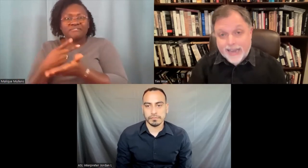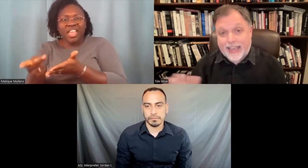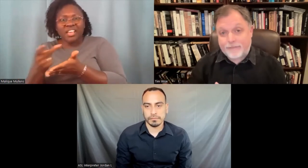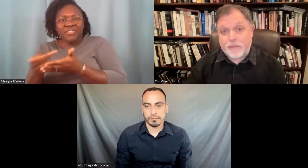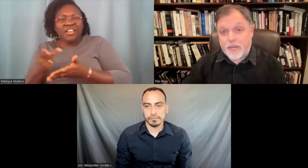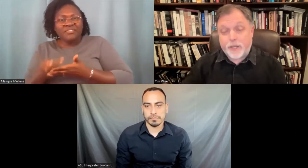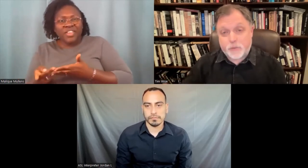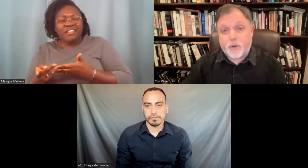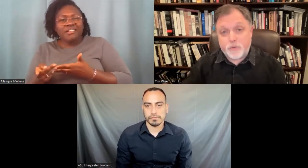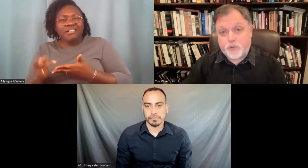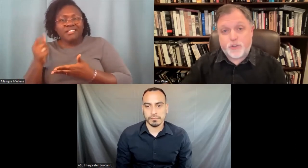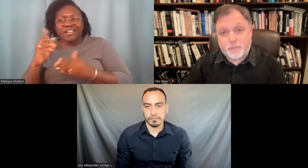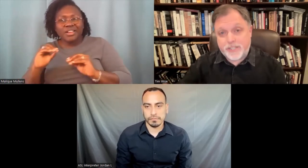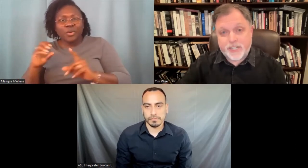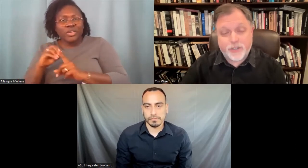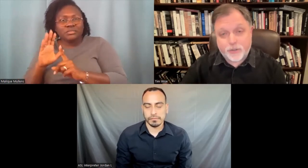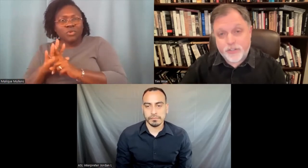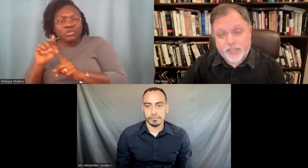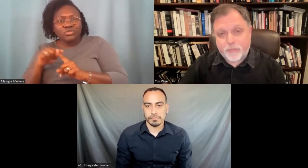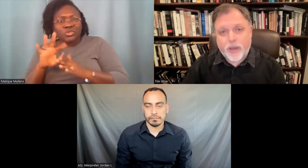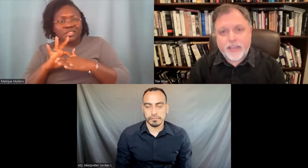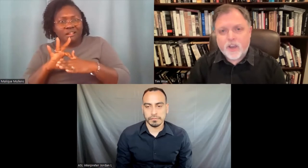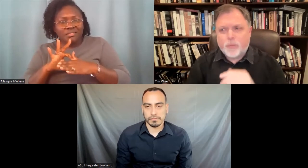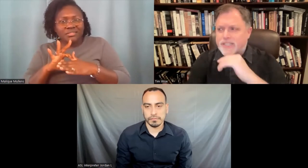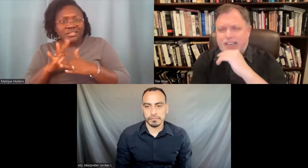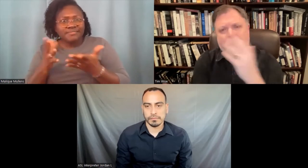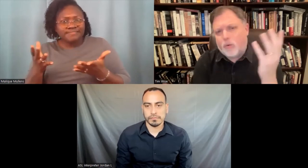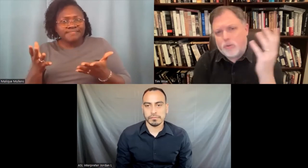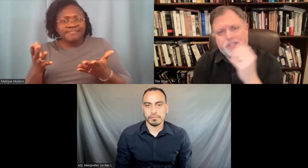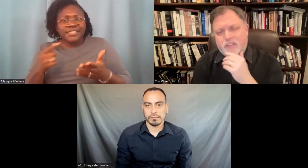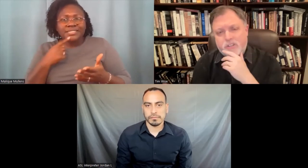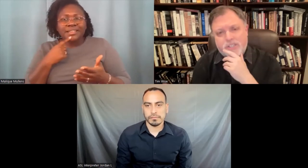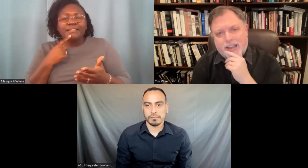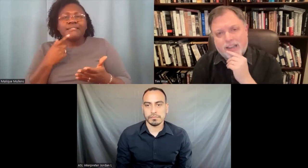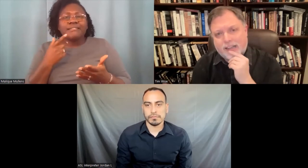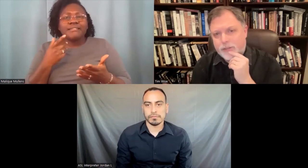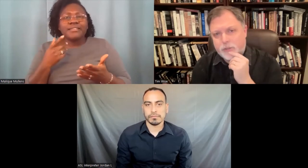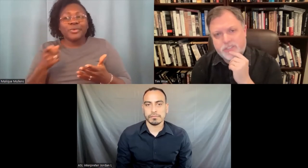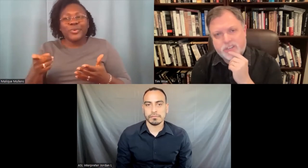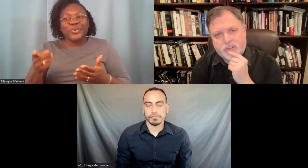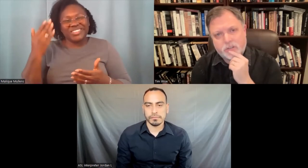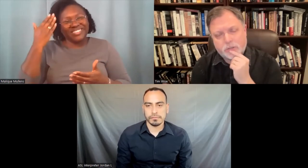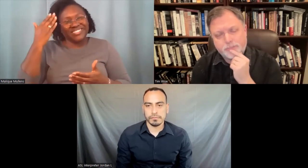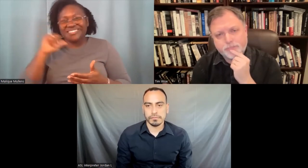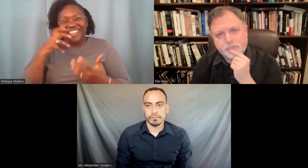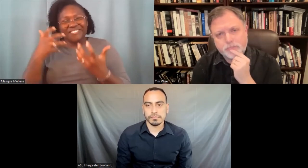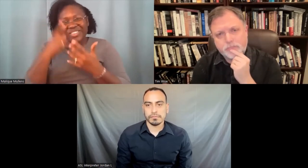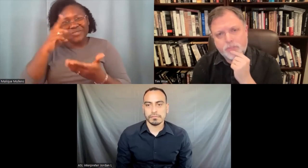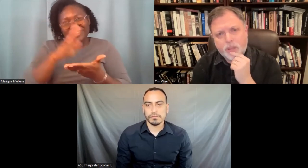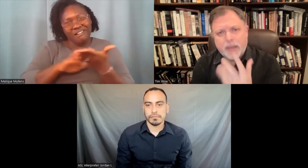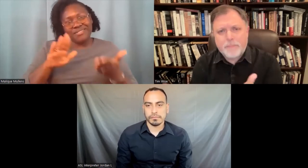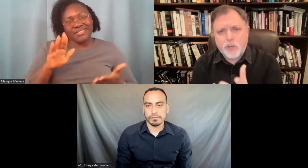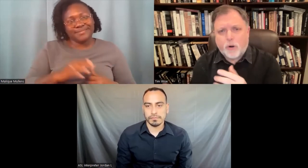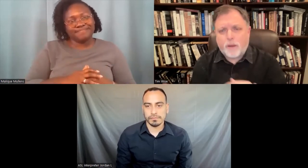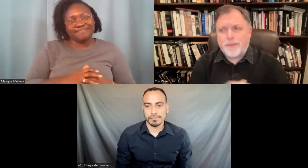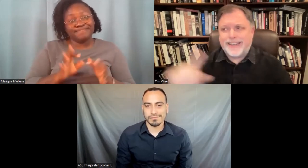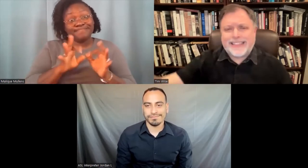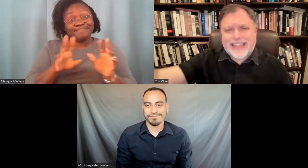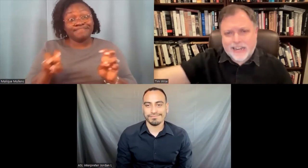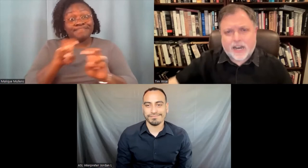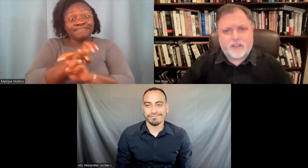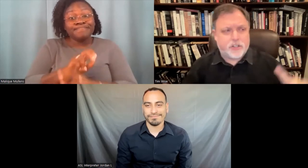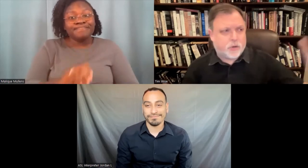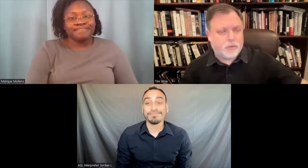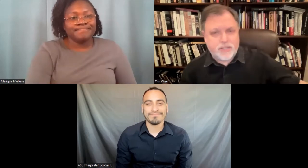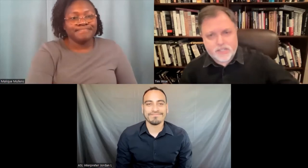it, not having been exposed to the material the same way, we say, oh, well, see, you're just not college material. Or maybe you are, but not